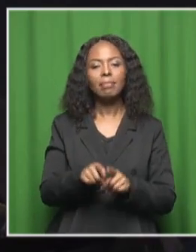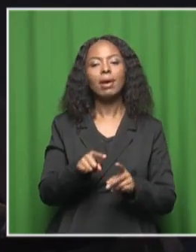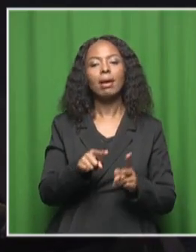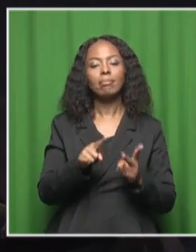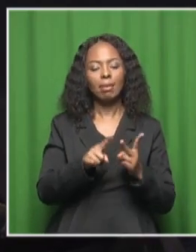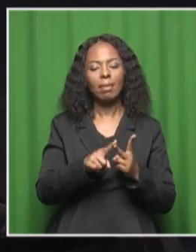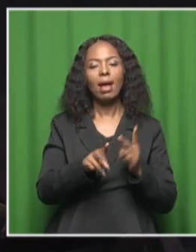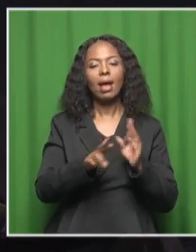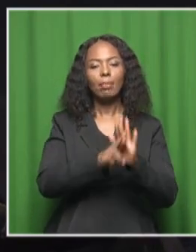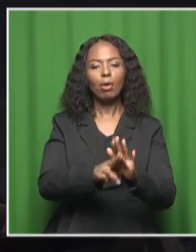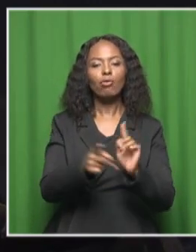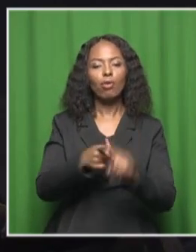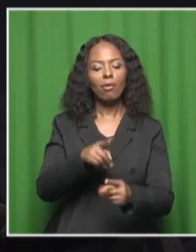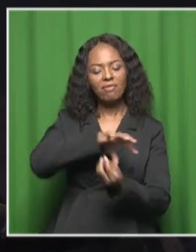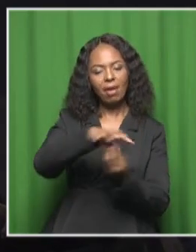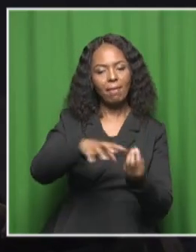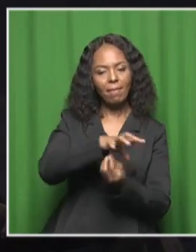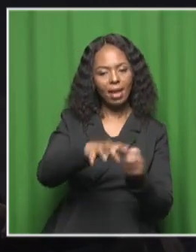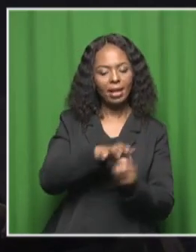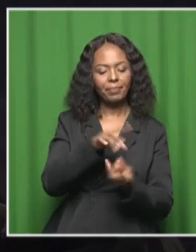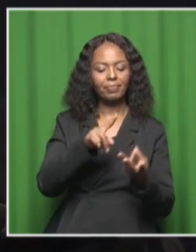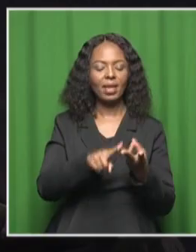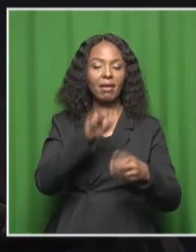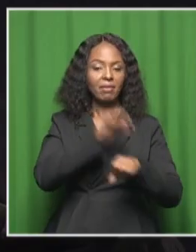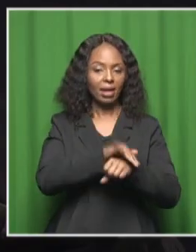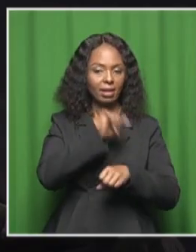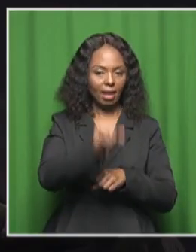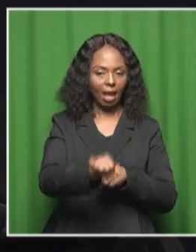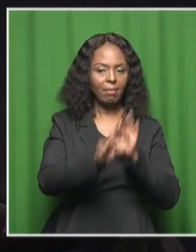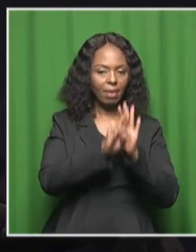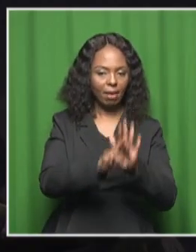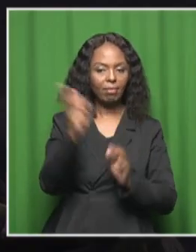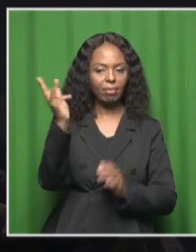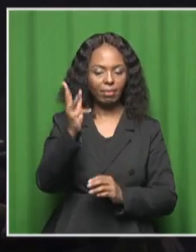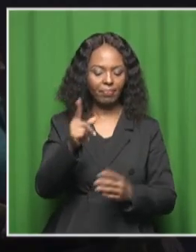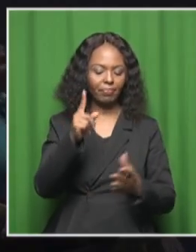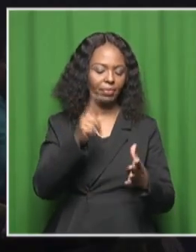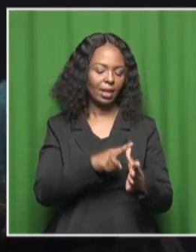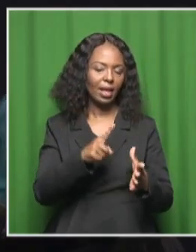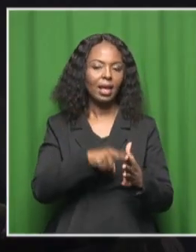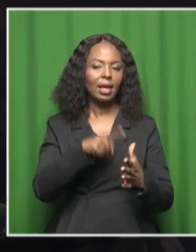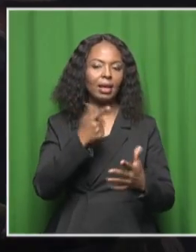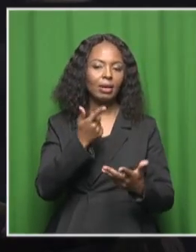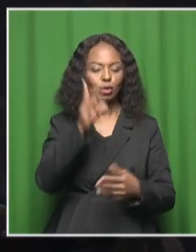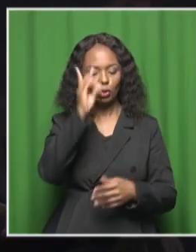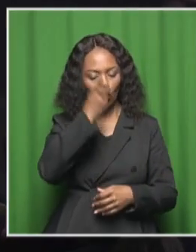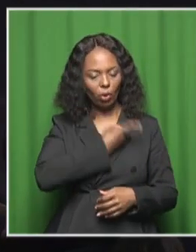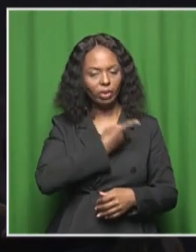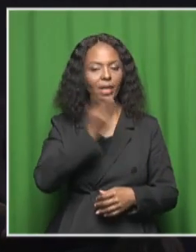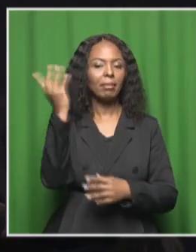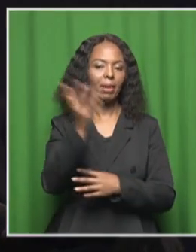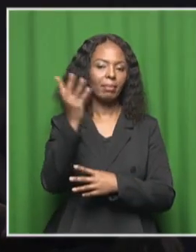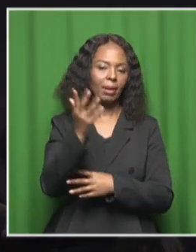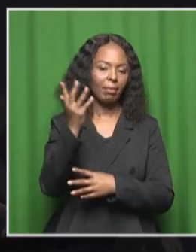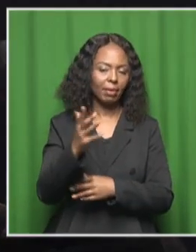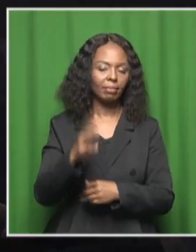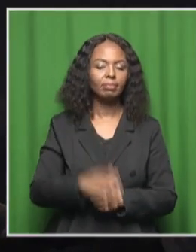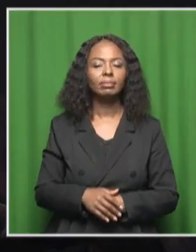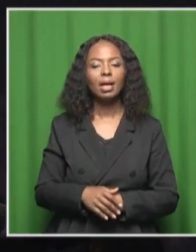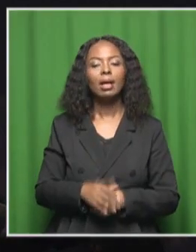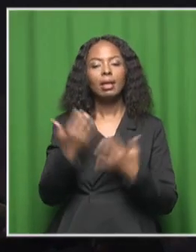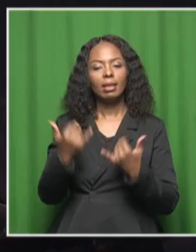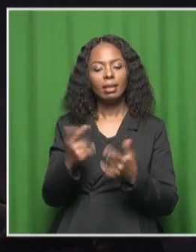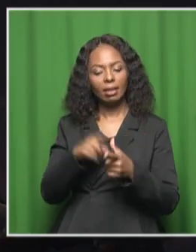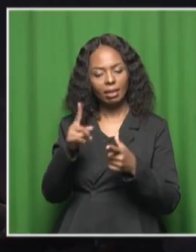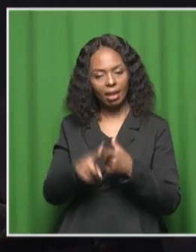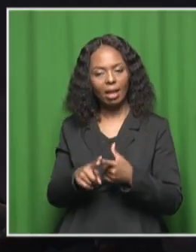friends will also speak, his daughters will speak, and then you'll have the eulogy, and it's run by the police because of the category